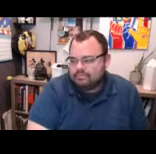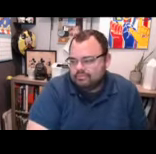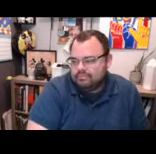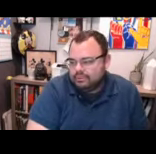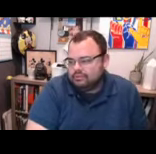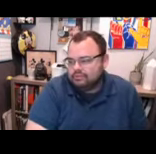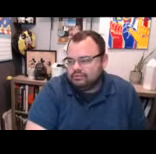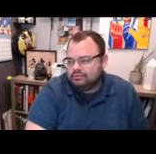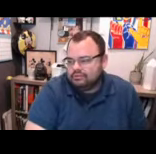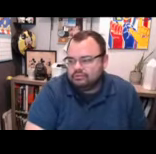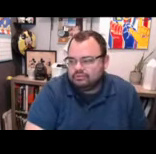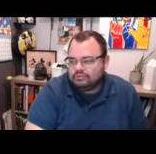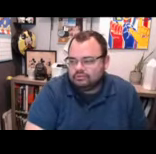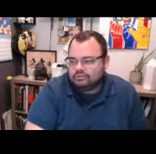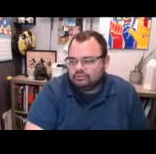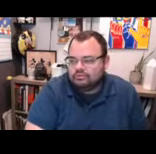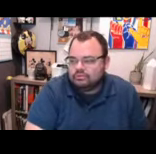way.